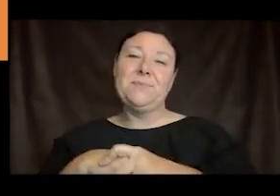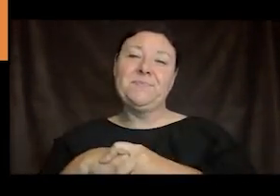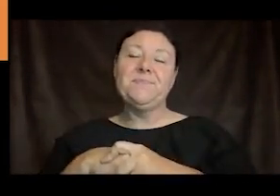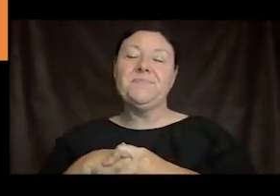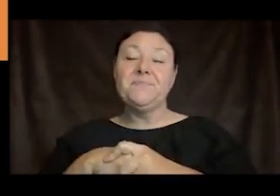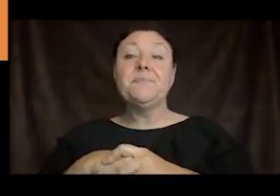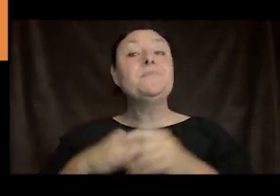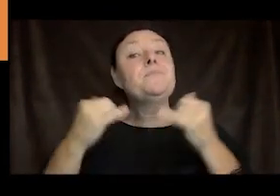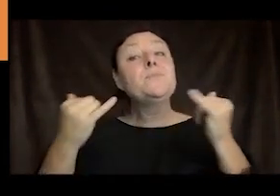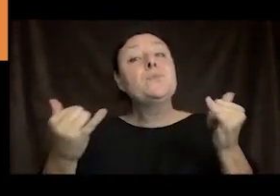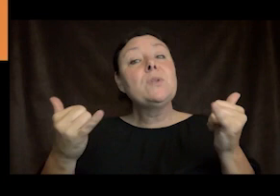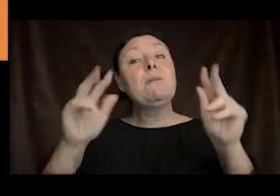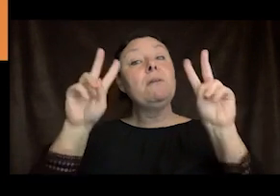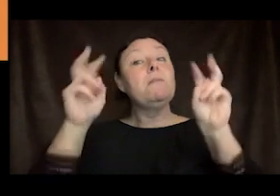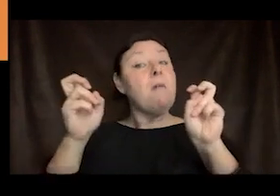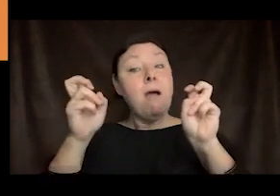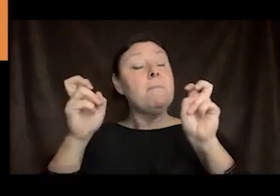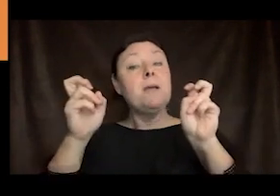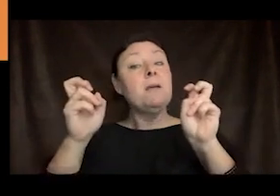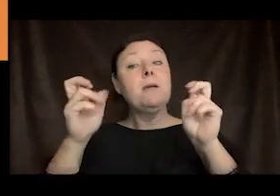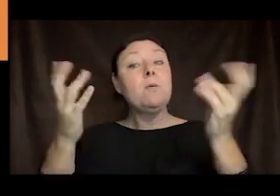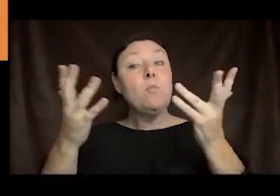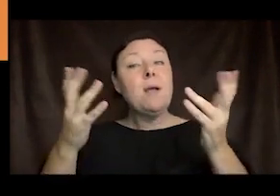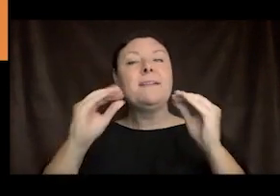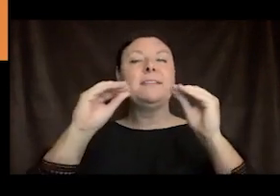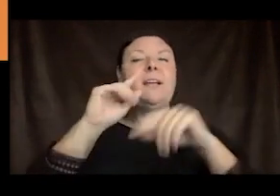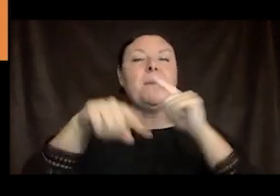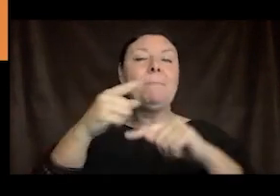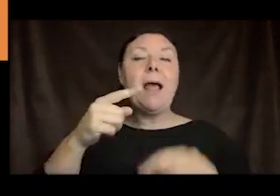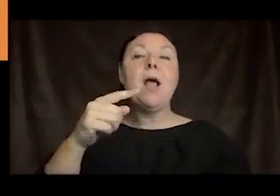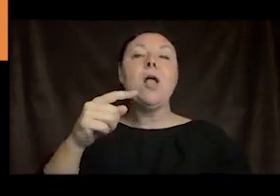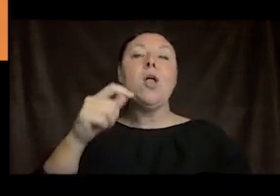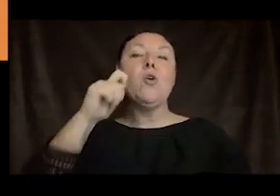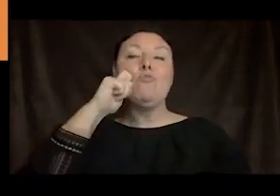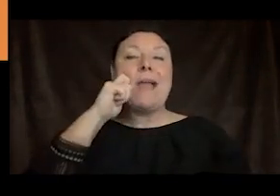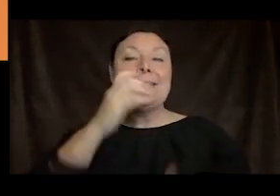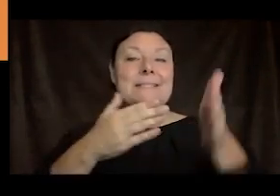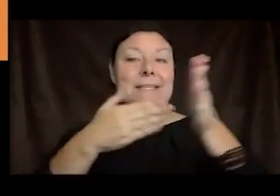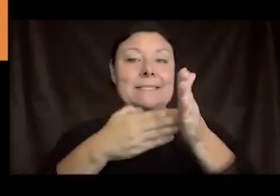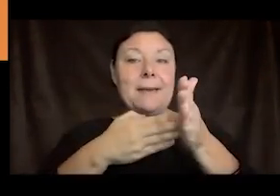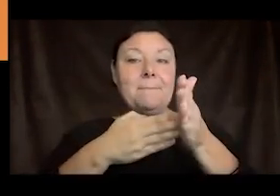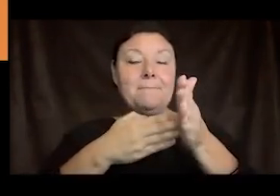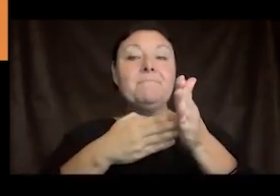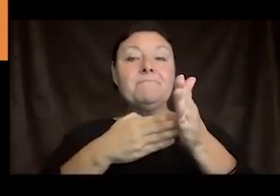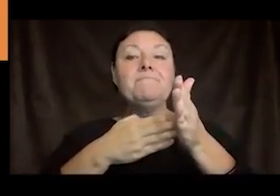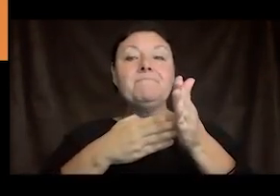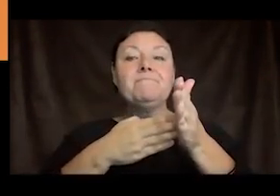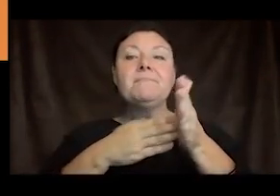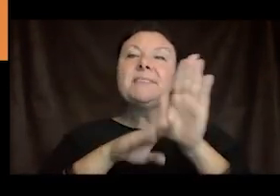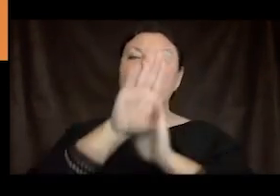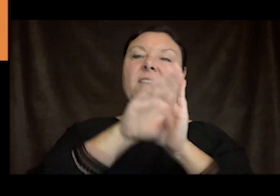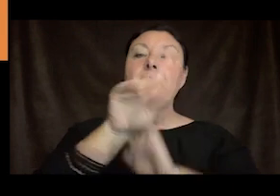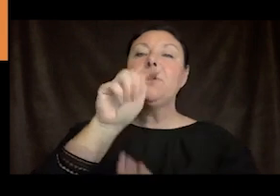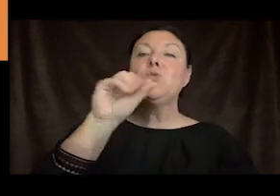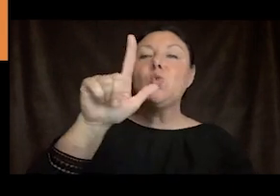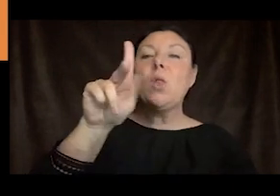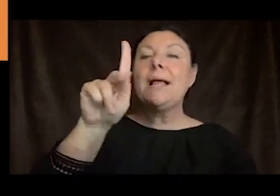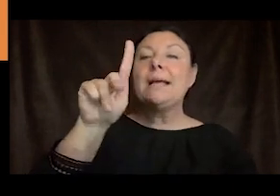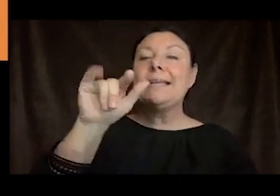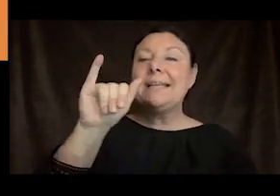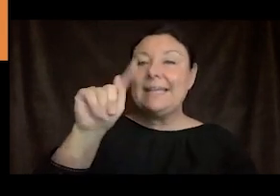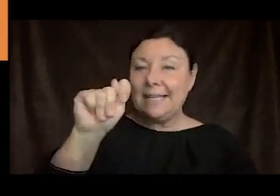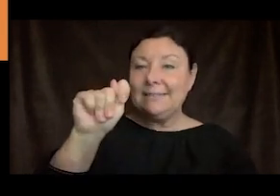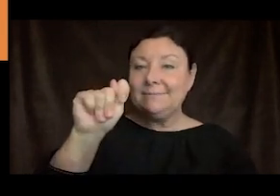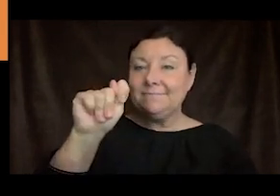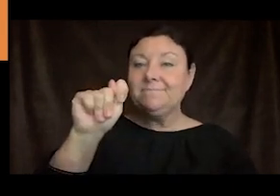grateful. Today's topic is teaching about racism, assembling a teacher's toolkit. And I want to start